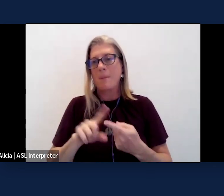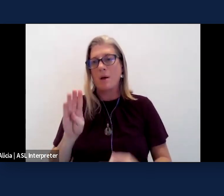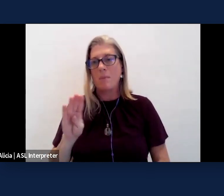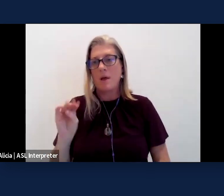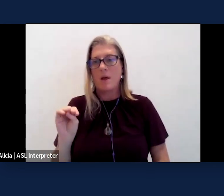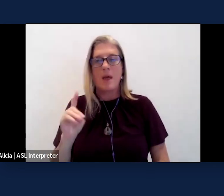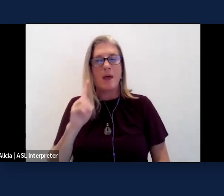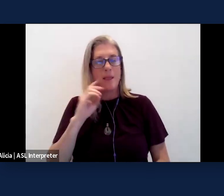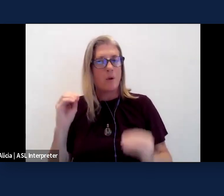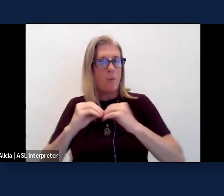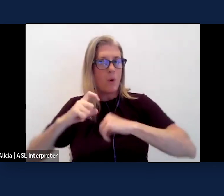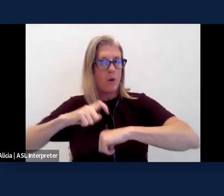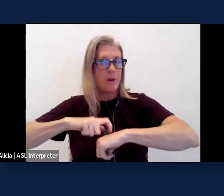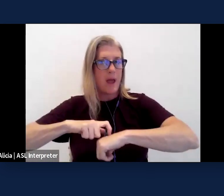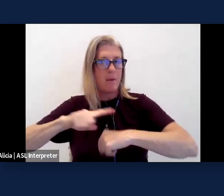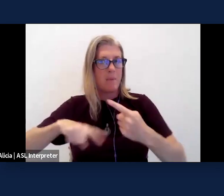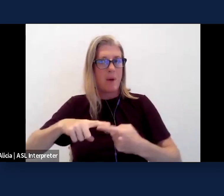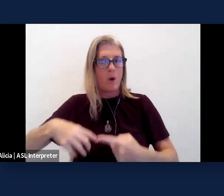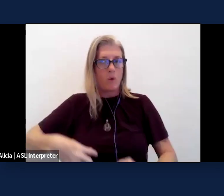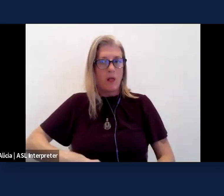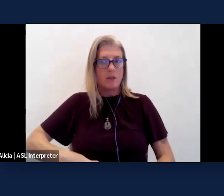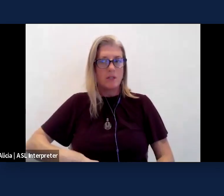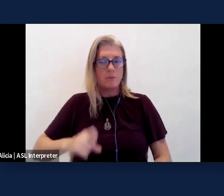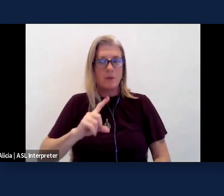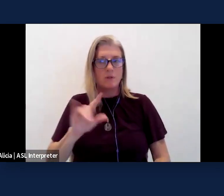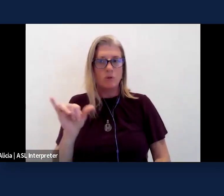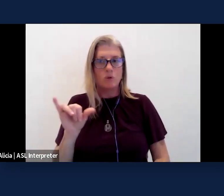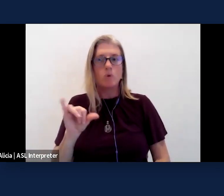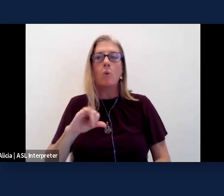have more time to talk about colostomies and the